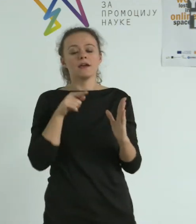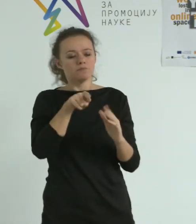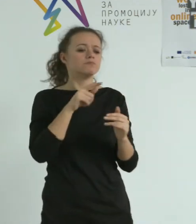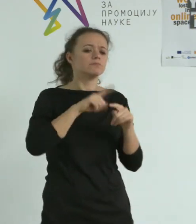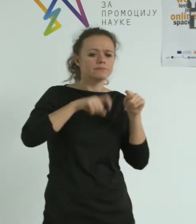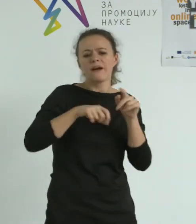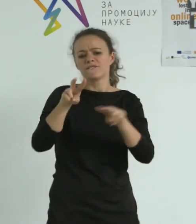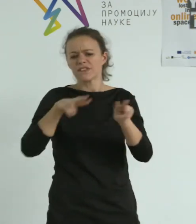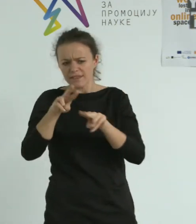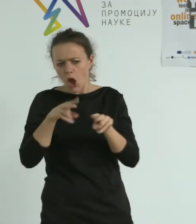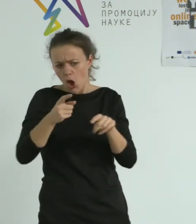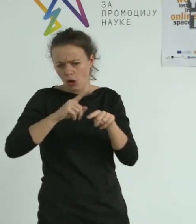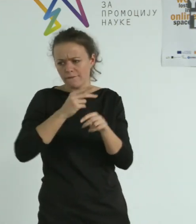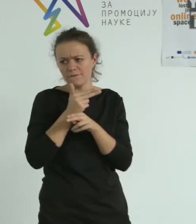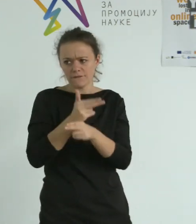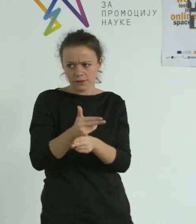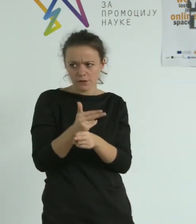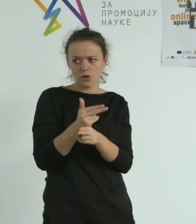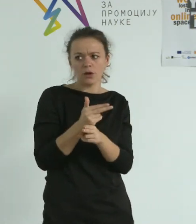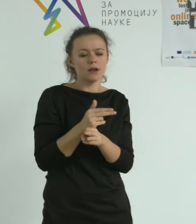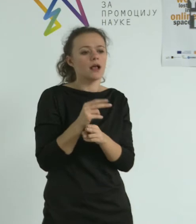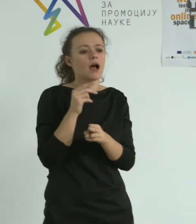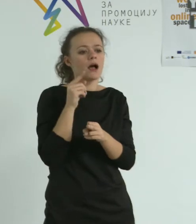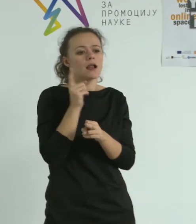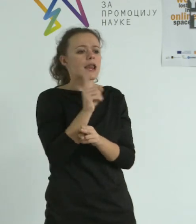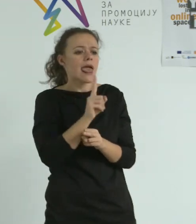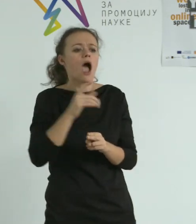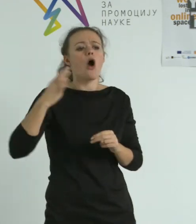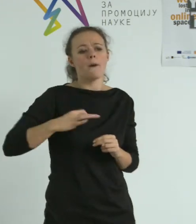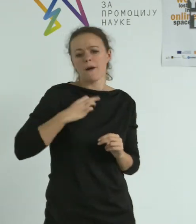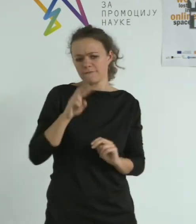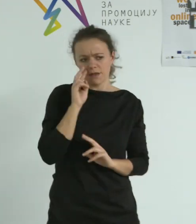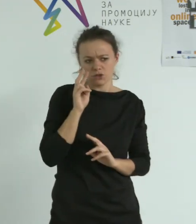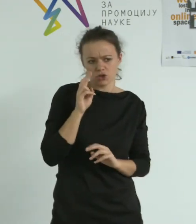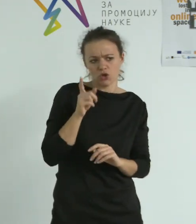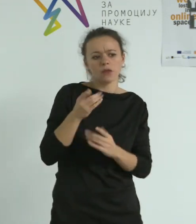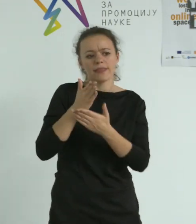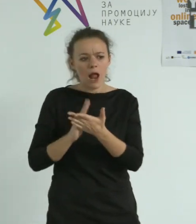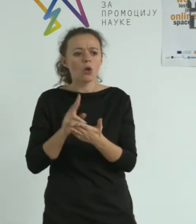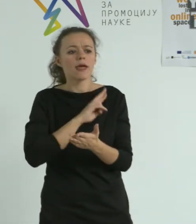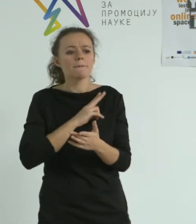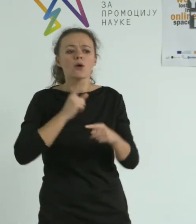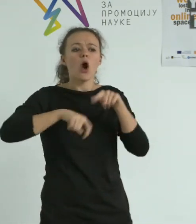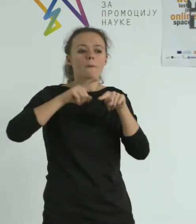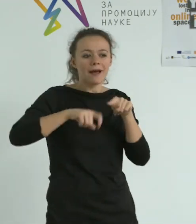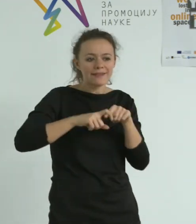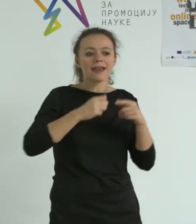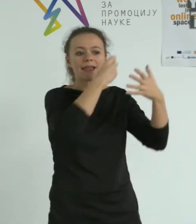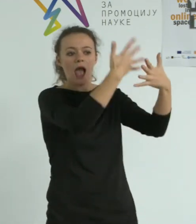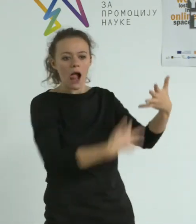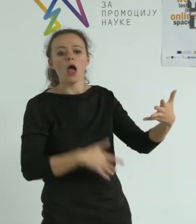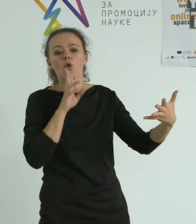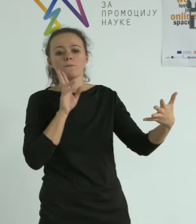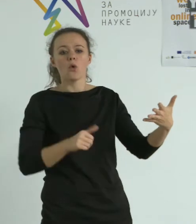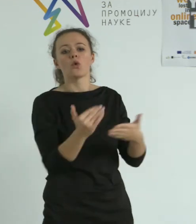like not obligatory for the course, but some list of resources they can use after the course